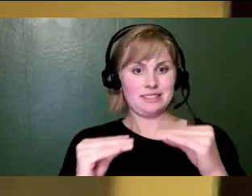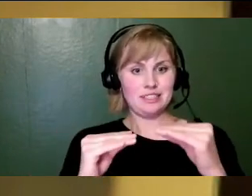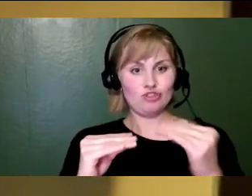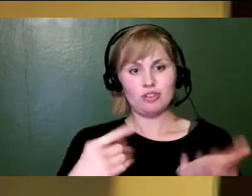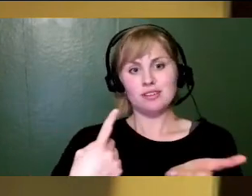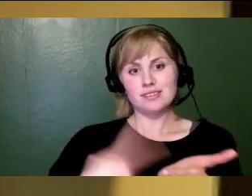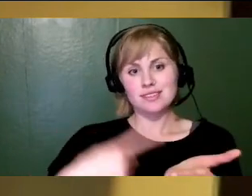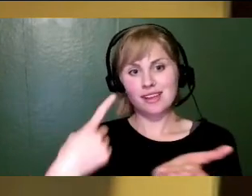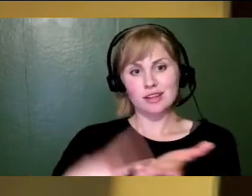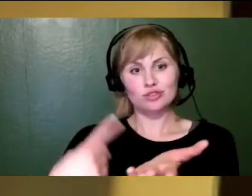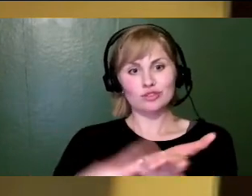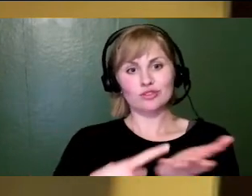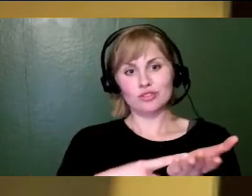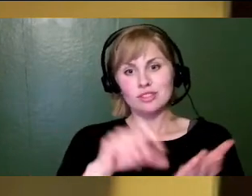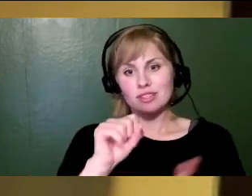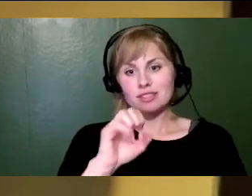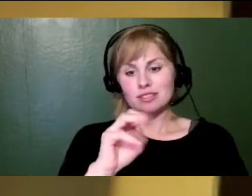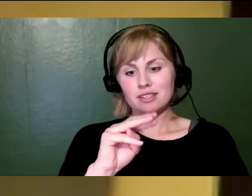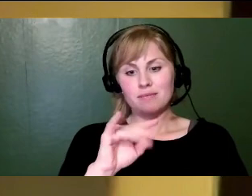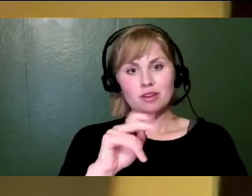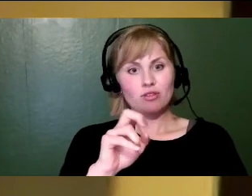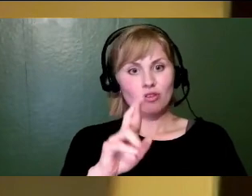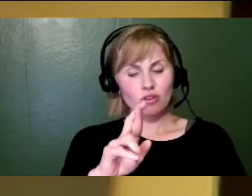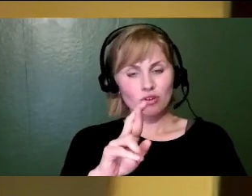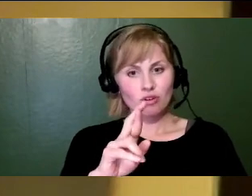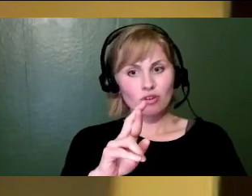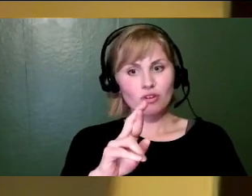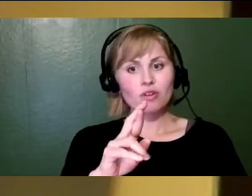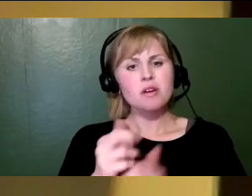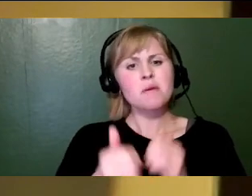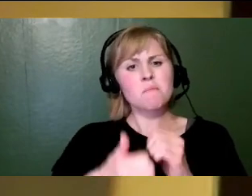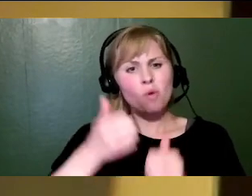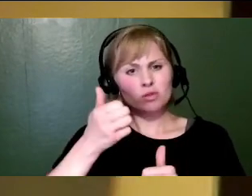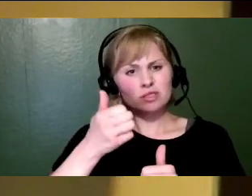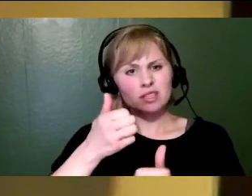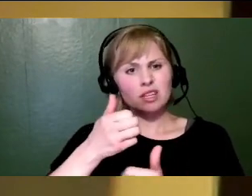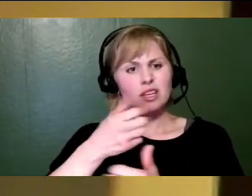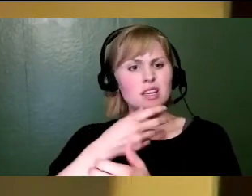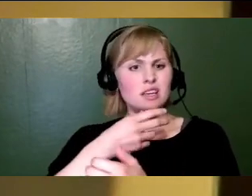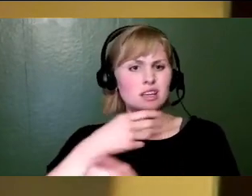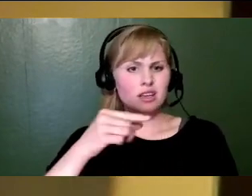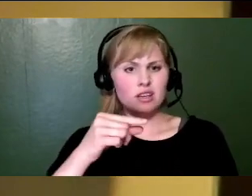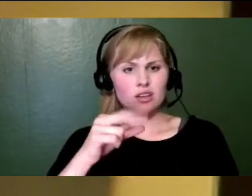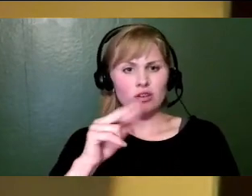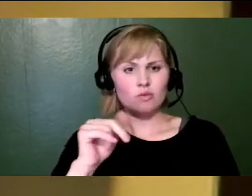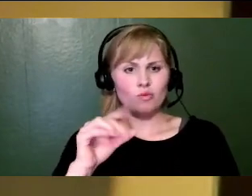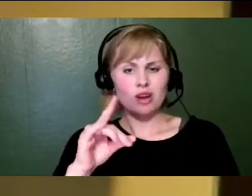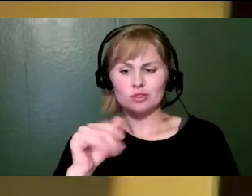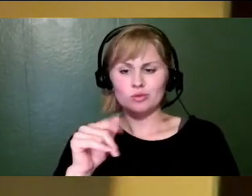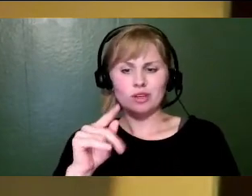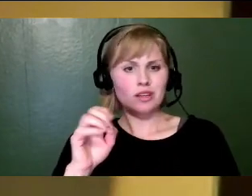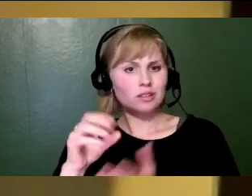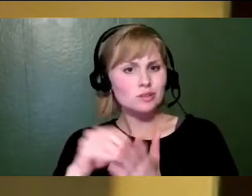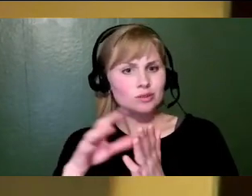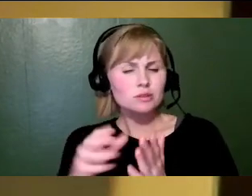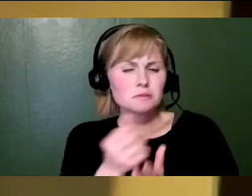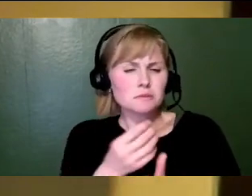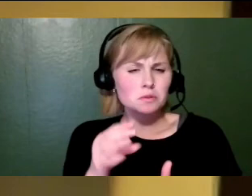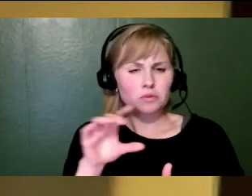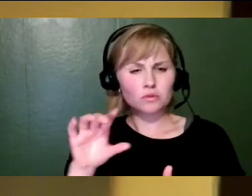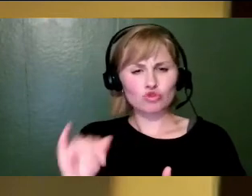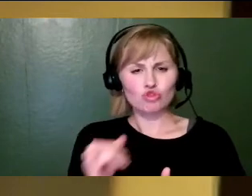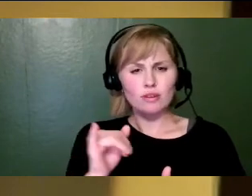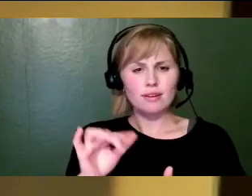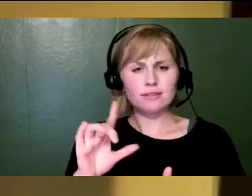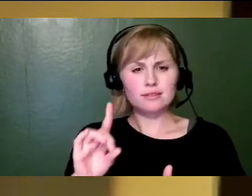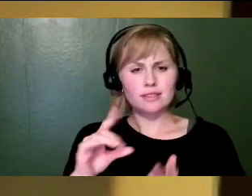seminar that's mostly graduate students, a few upper year JD students. And I was really worried that it would be impossible to get a proper